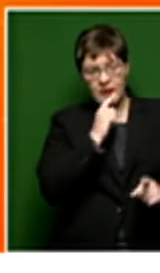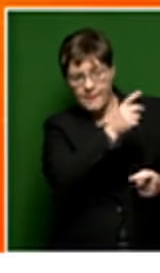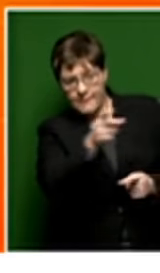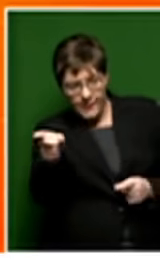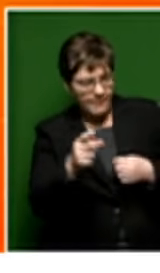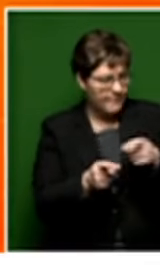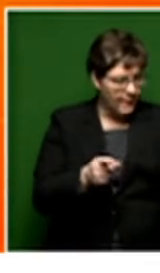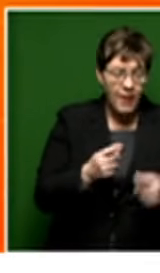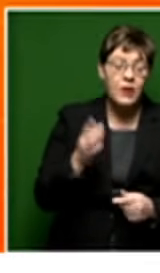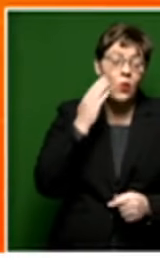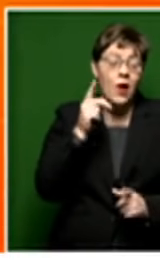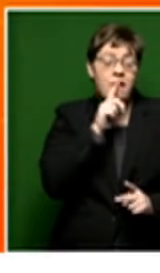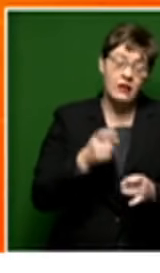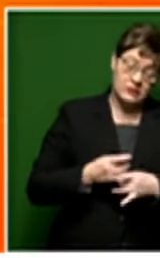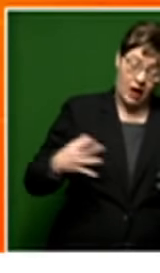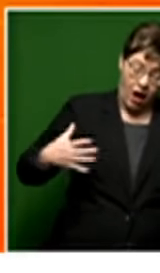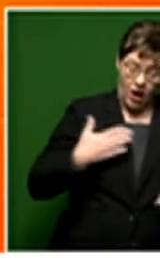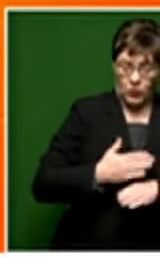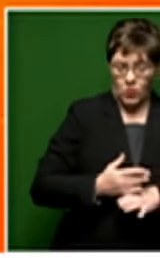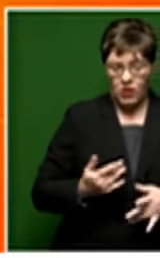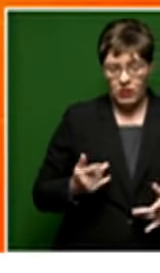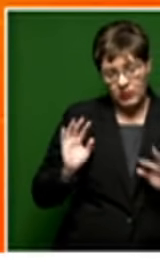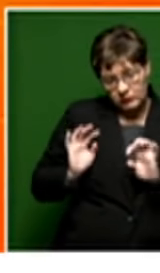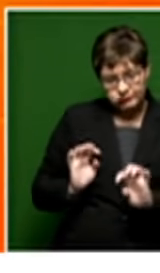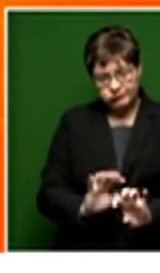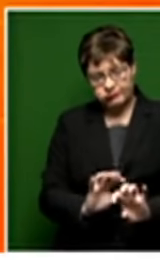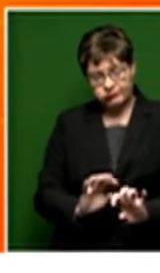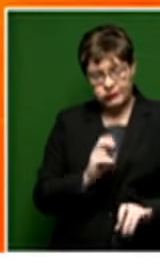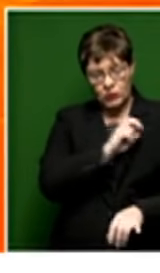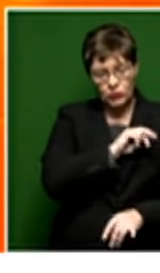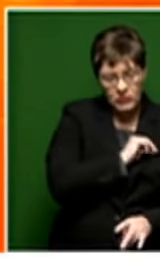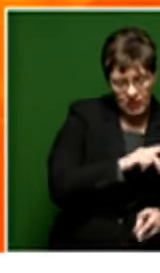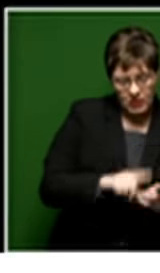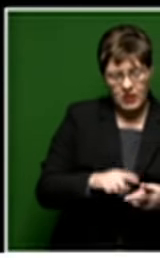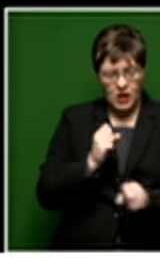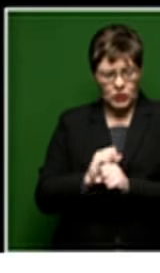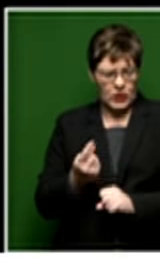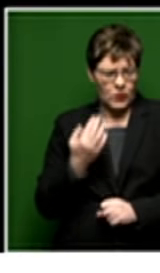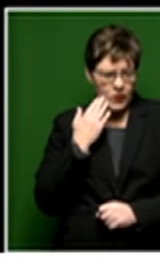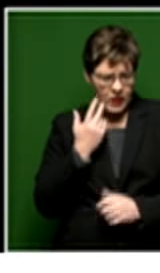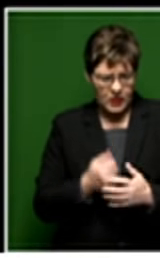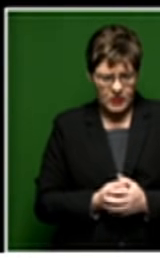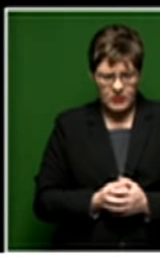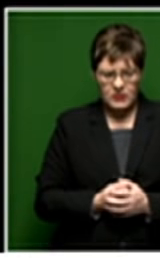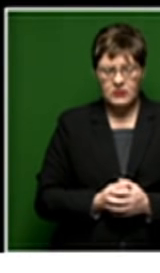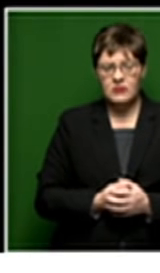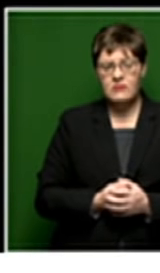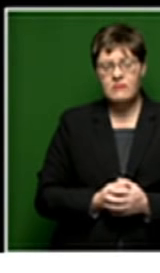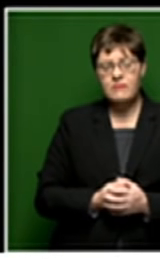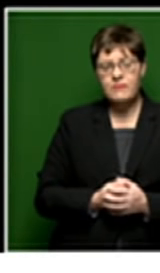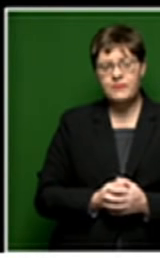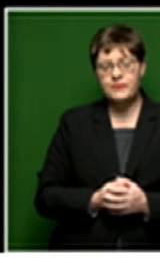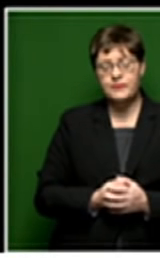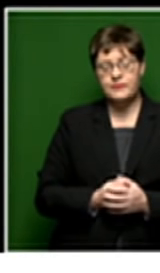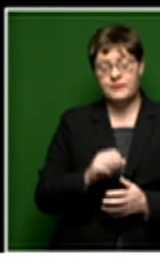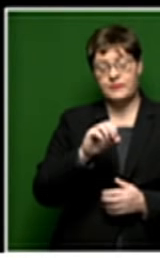but when will we see them? Lee, I must clarify this, that the